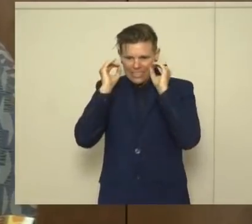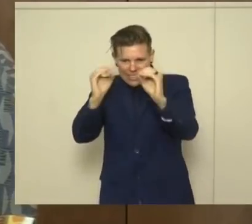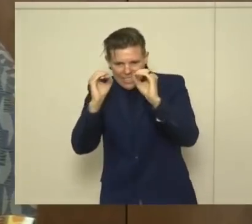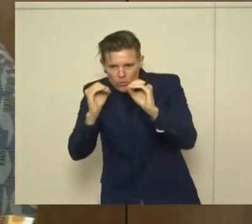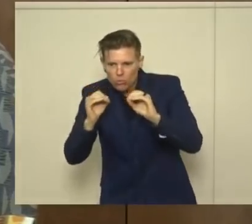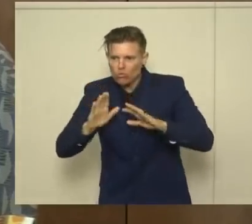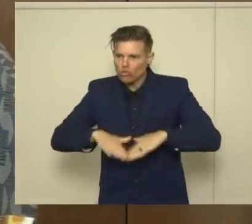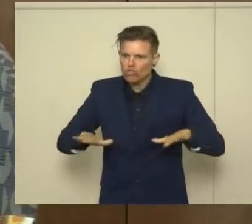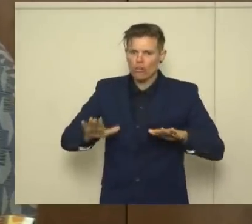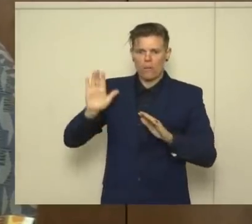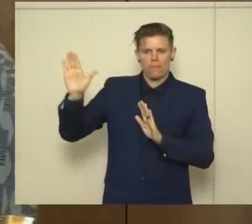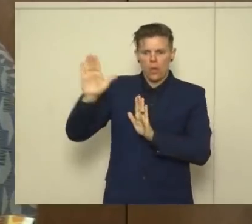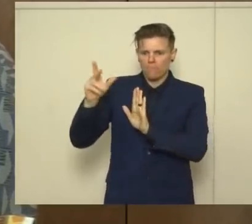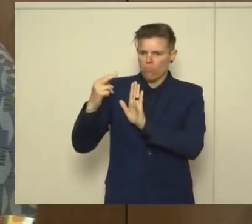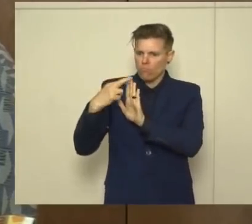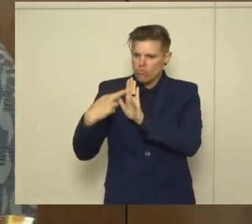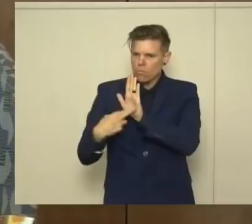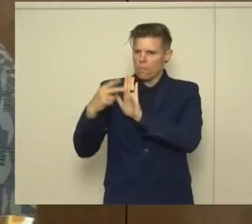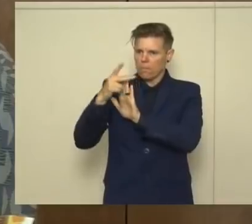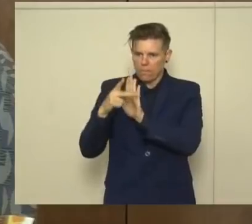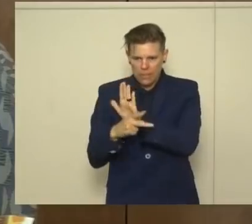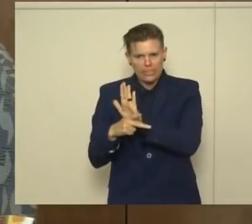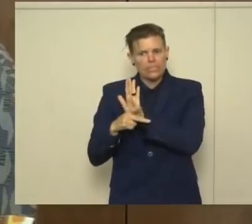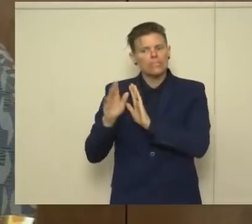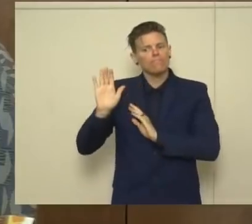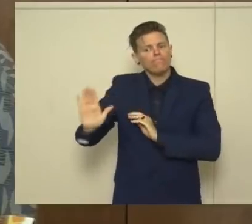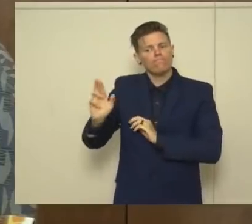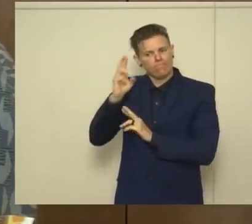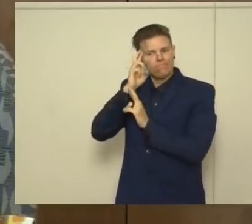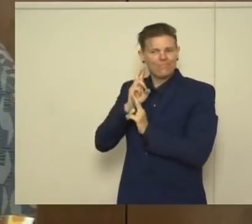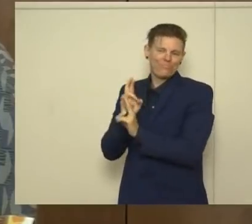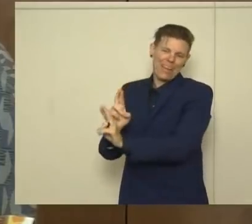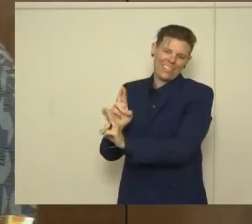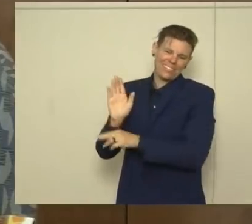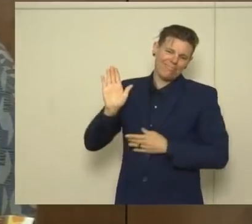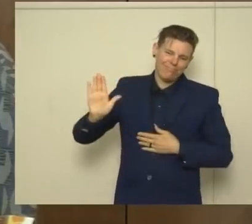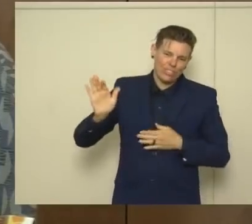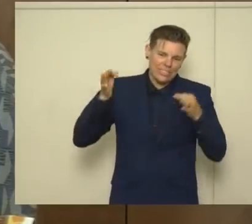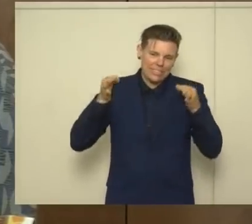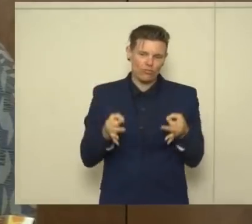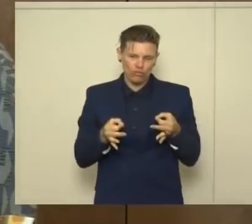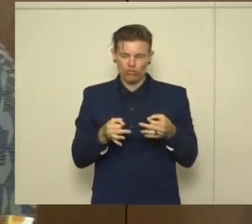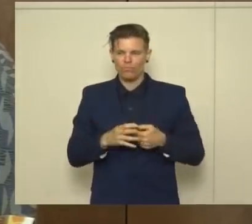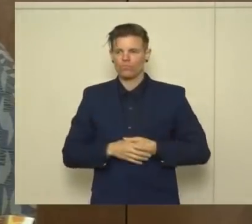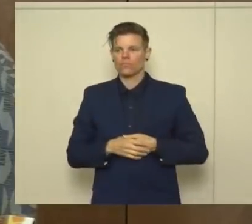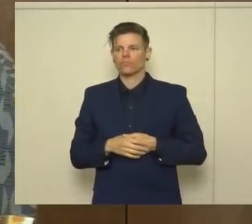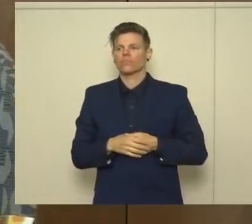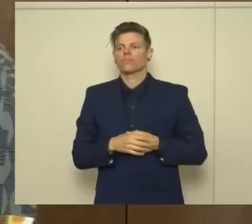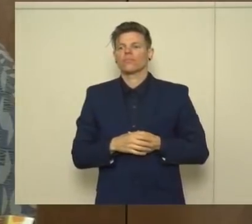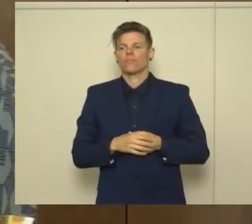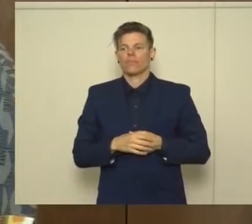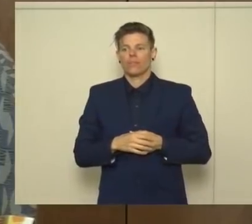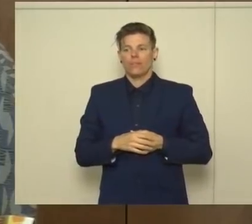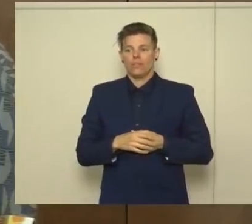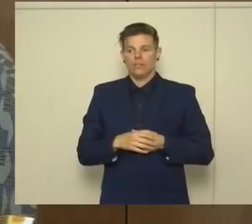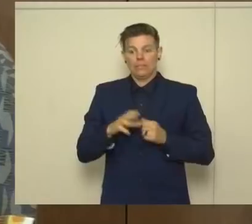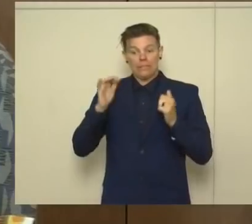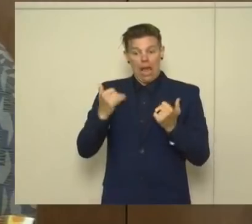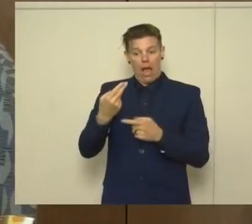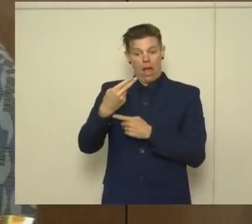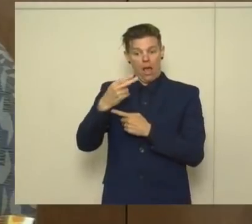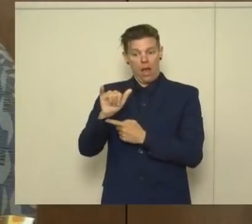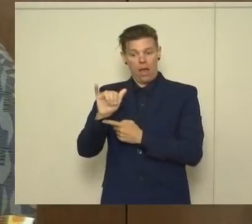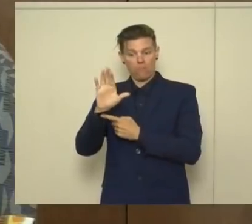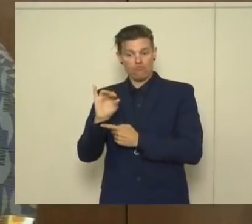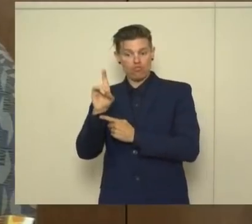have an interesting hybrid educational system in New Mexico that I think warrants maintaining. These are